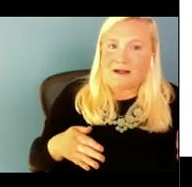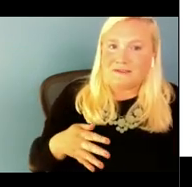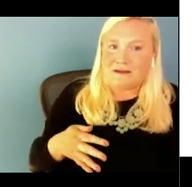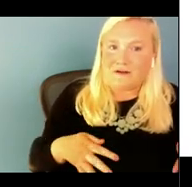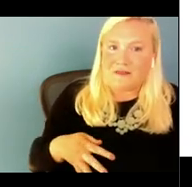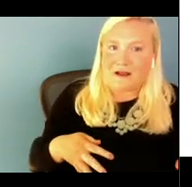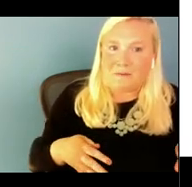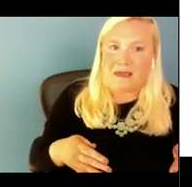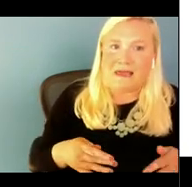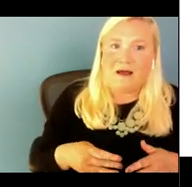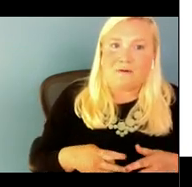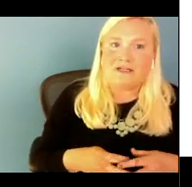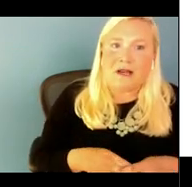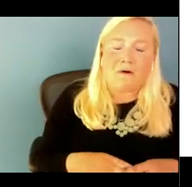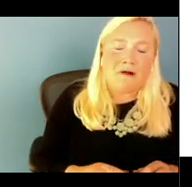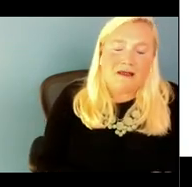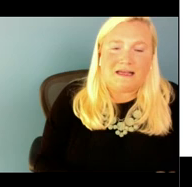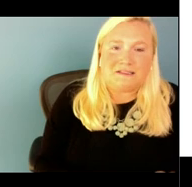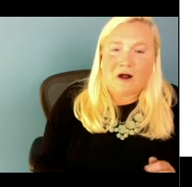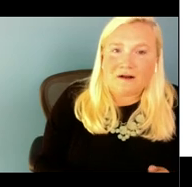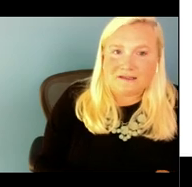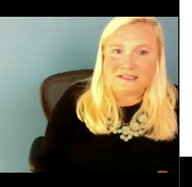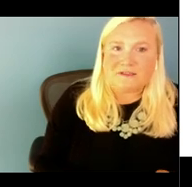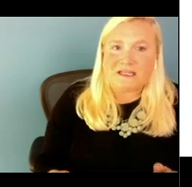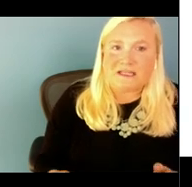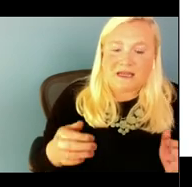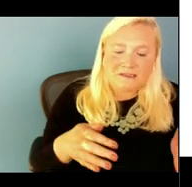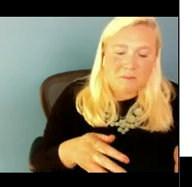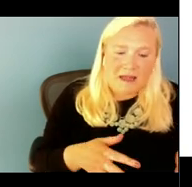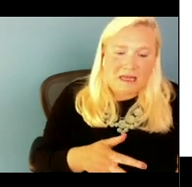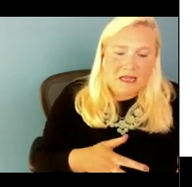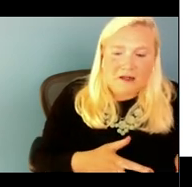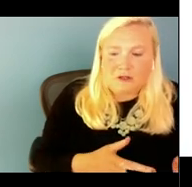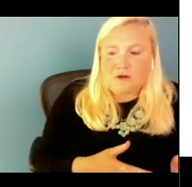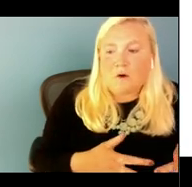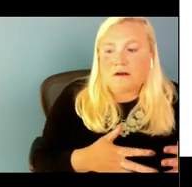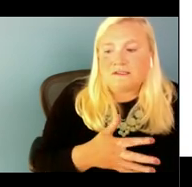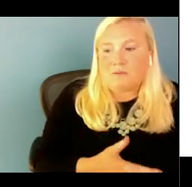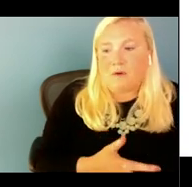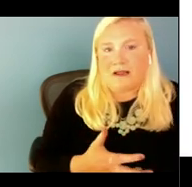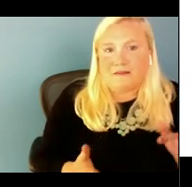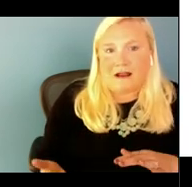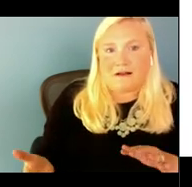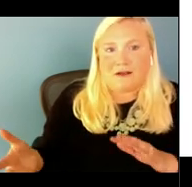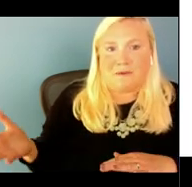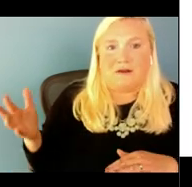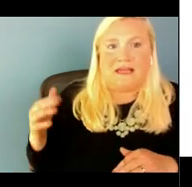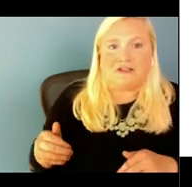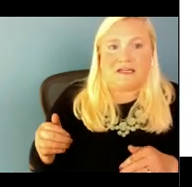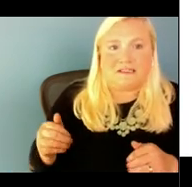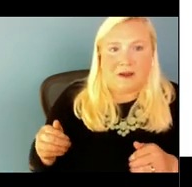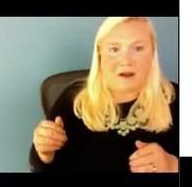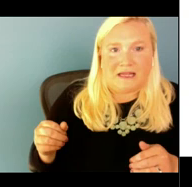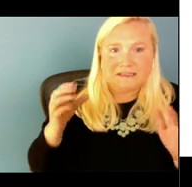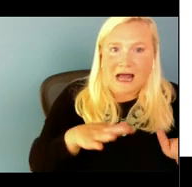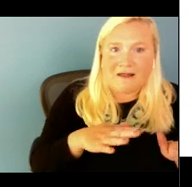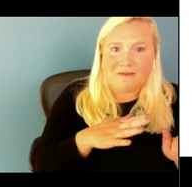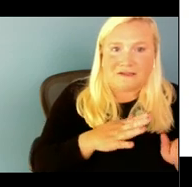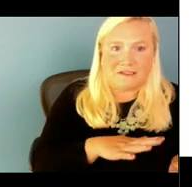not a prerequisite for therapy, which I know is hard in some settings, but you're supporting their